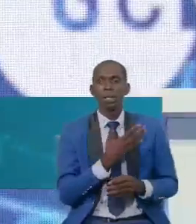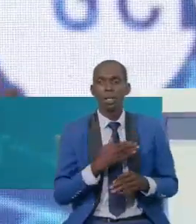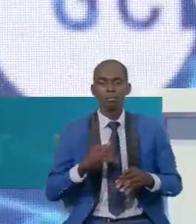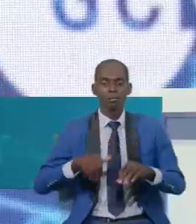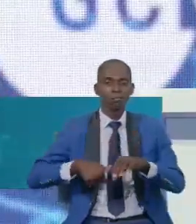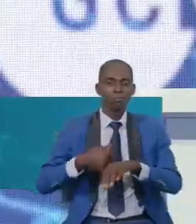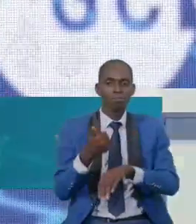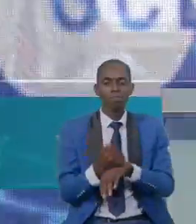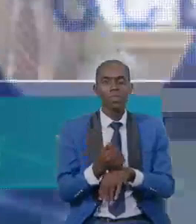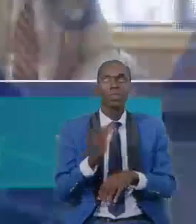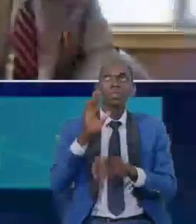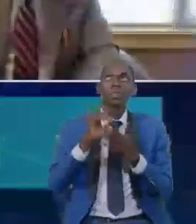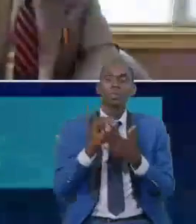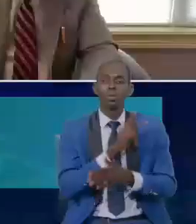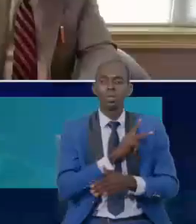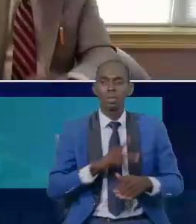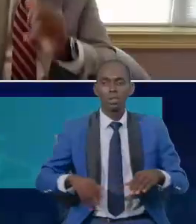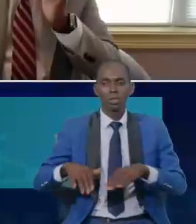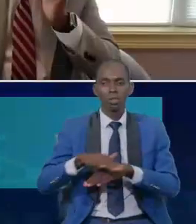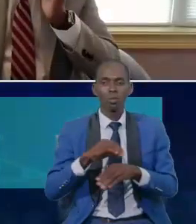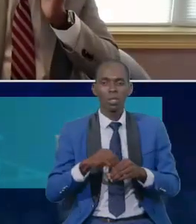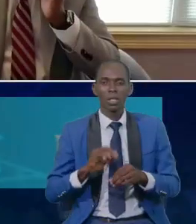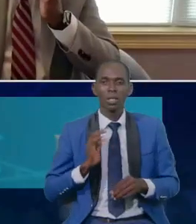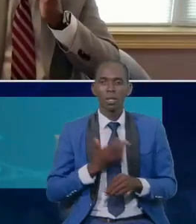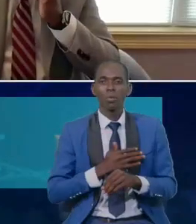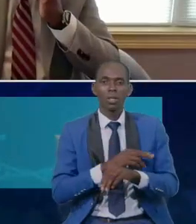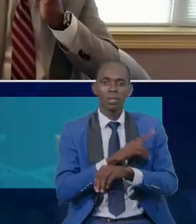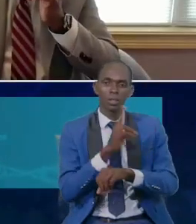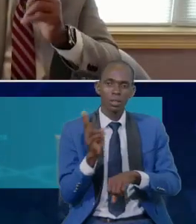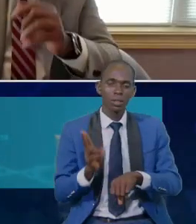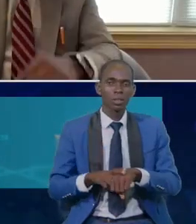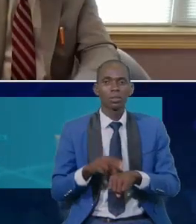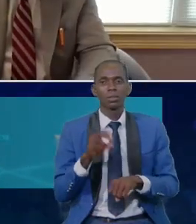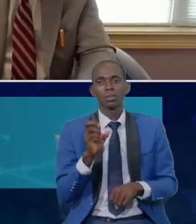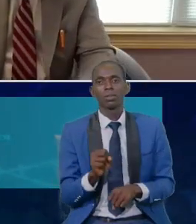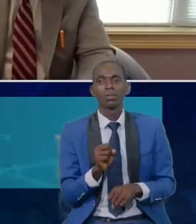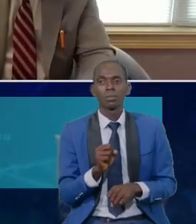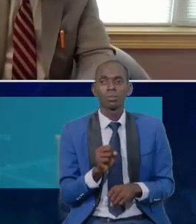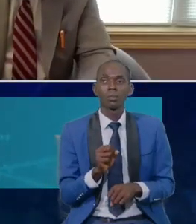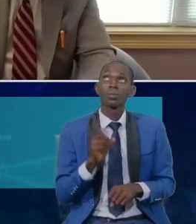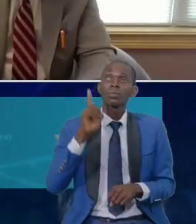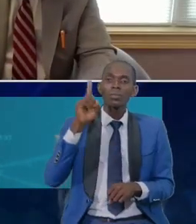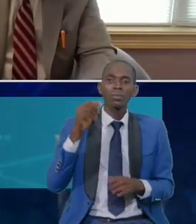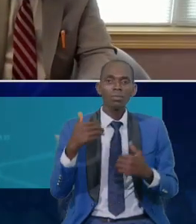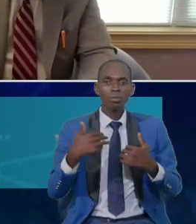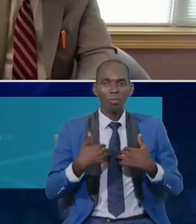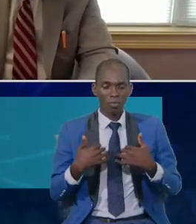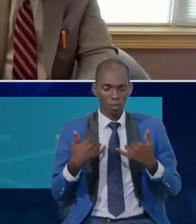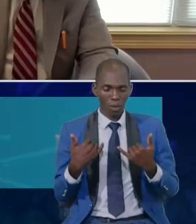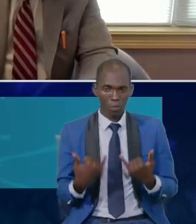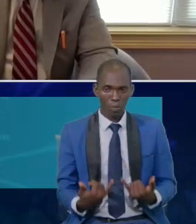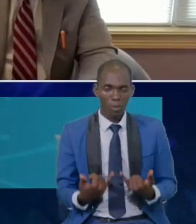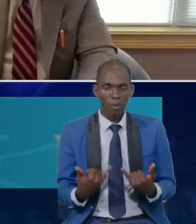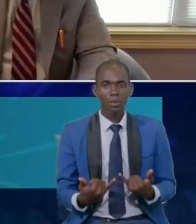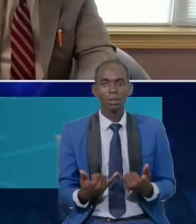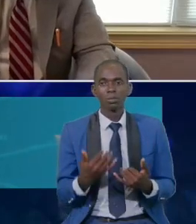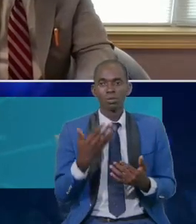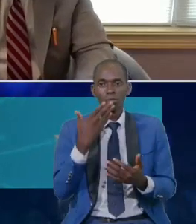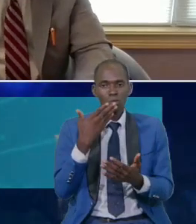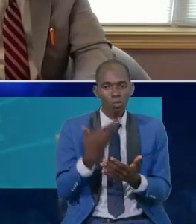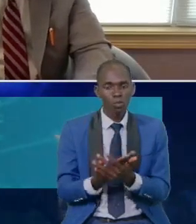in our nations. He has present goodness to distribute to everyone.